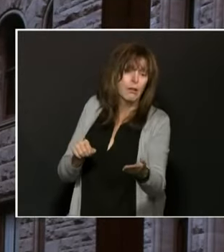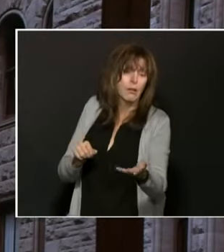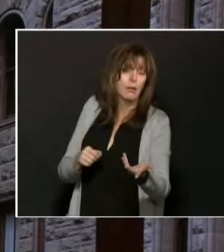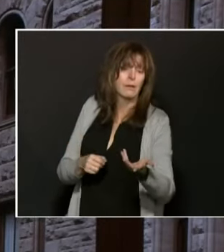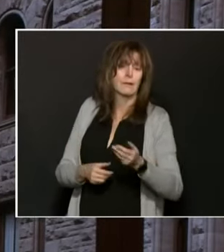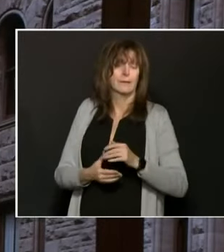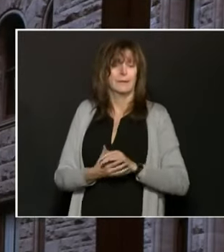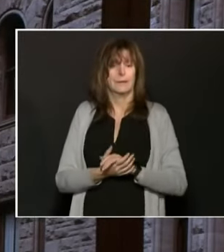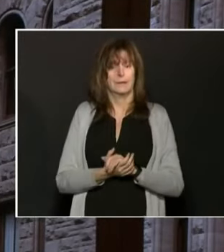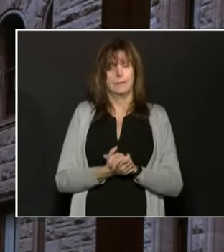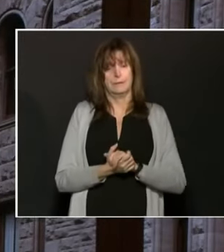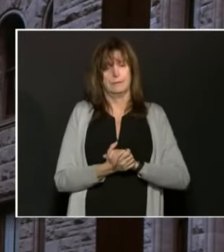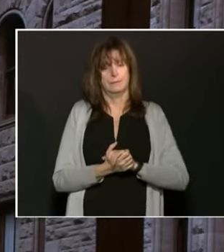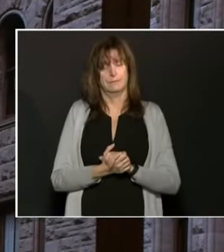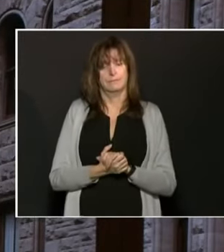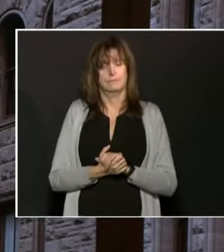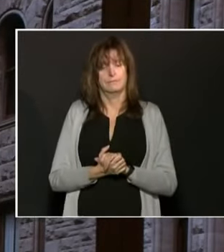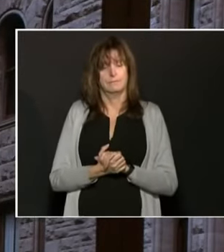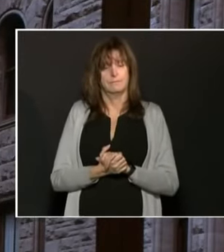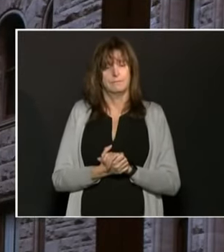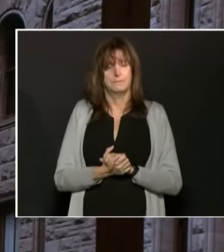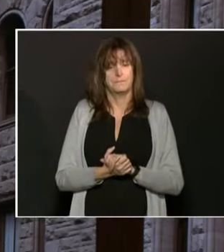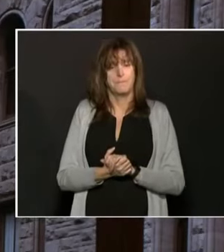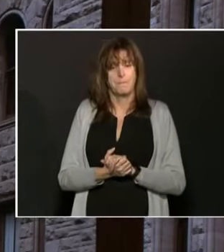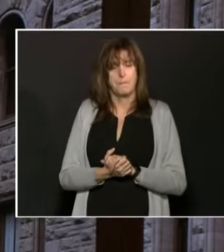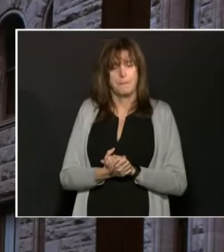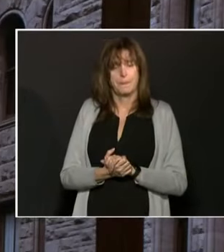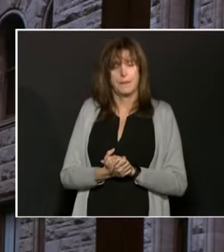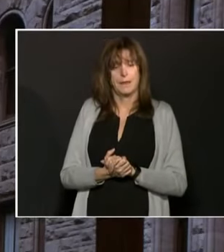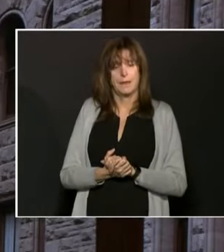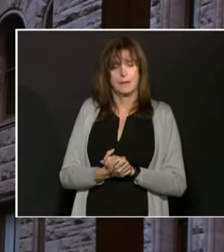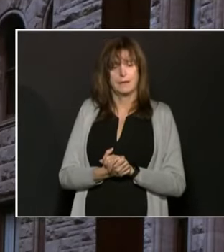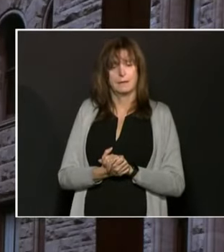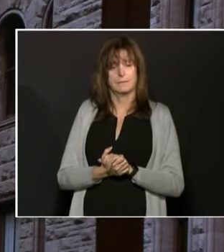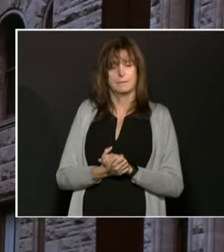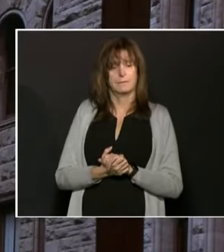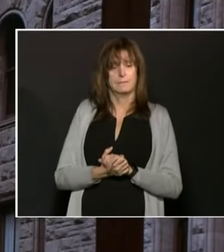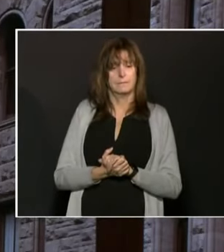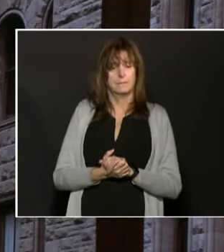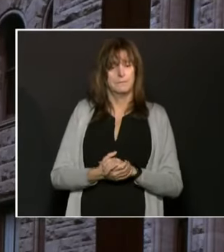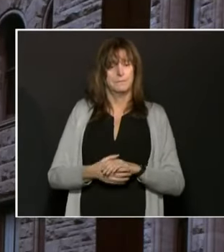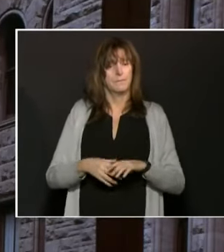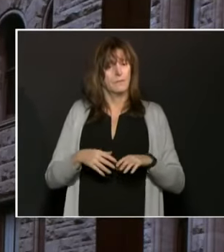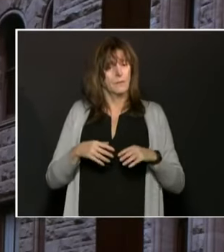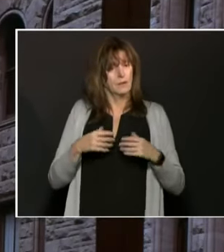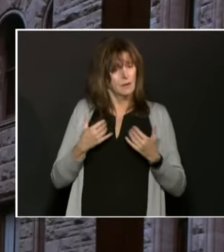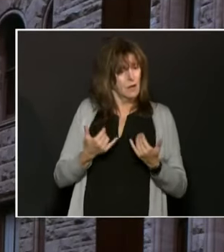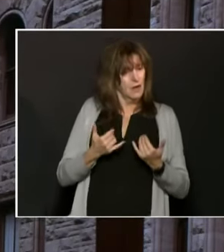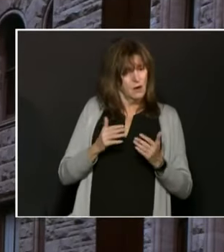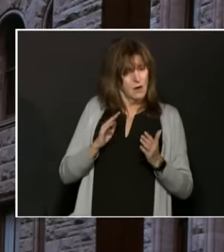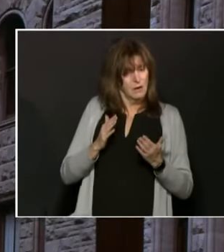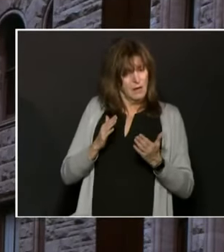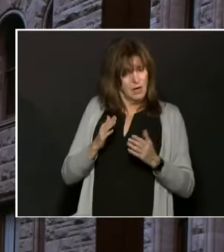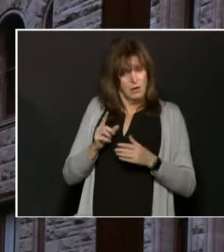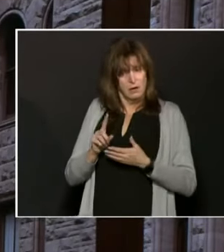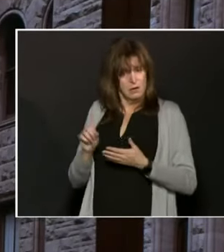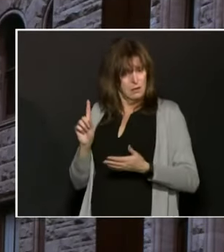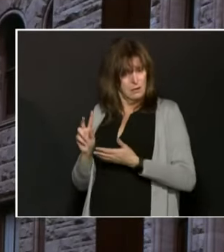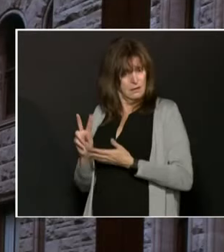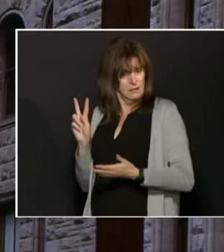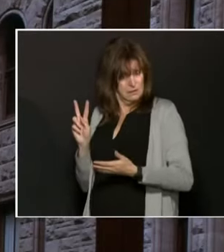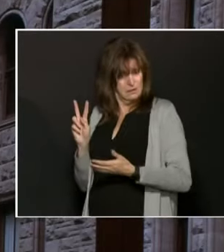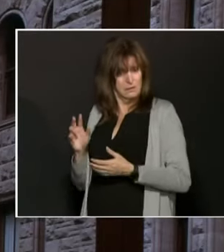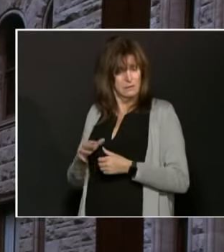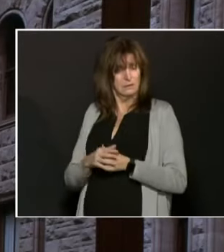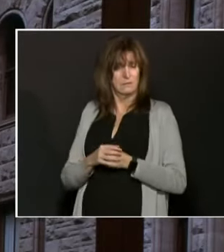Comments about that? Generally, I think from where we were a couple of weeks ago, and we heard even before 2 weeks ago with the projections from the initial